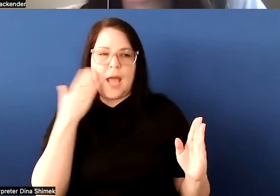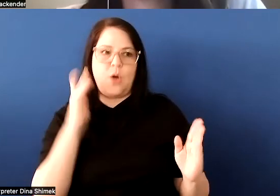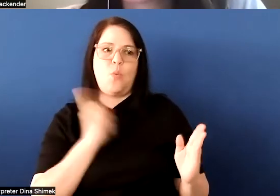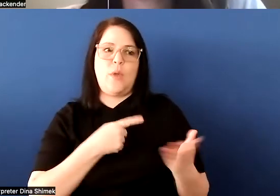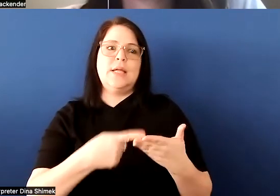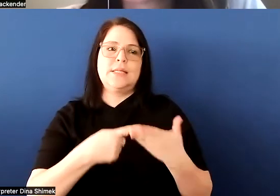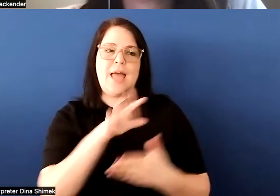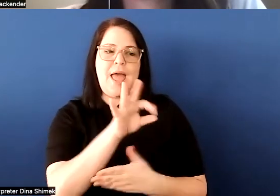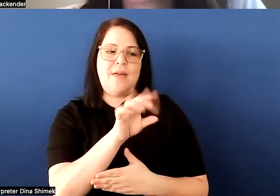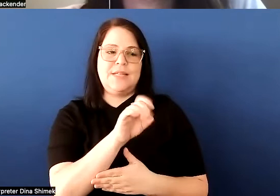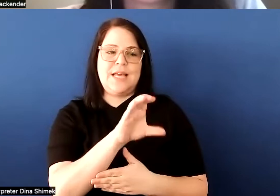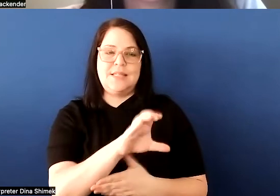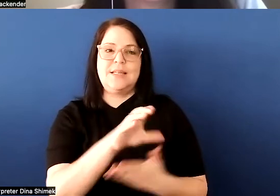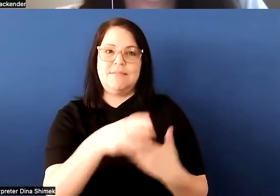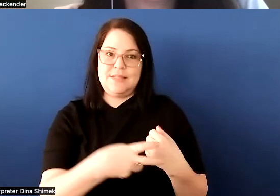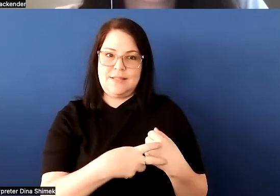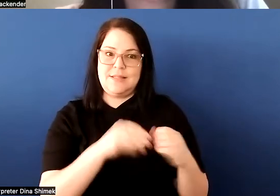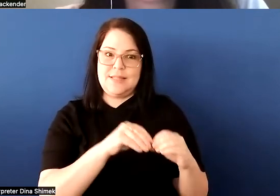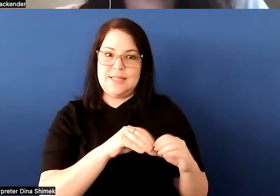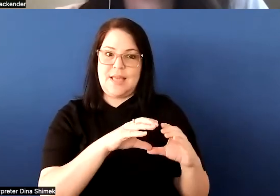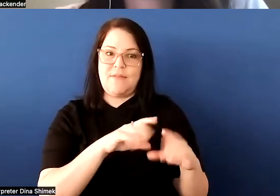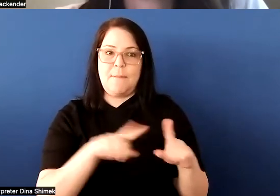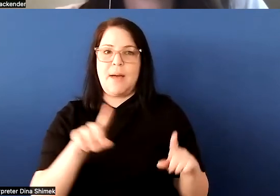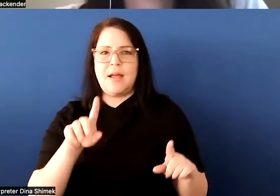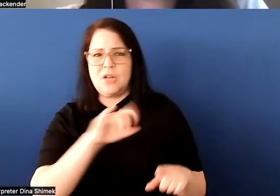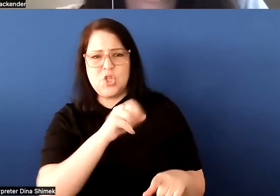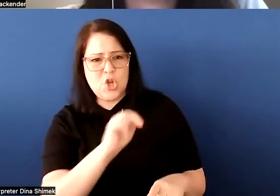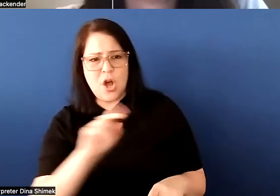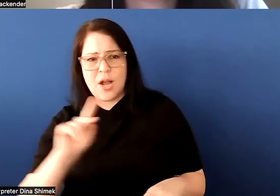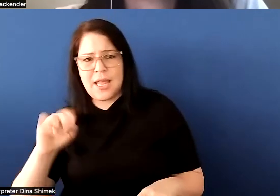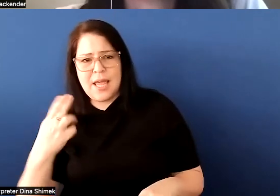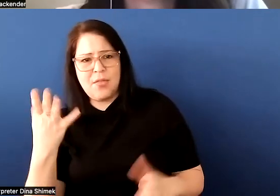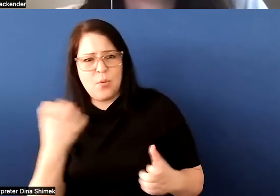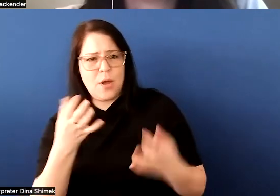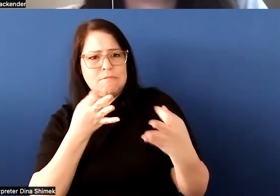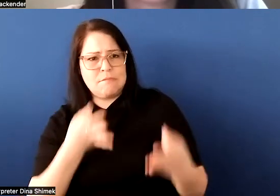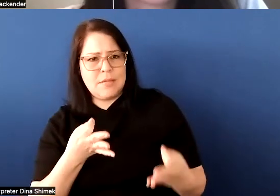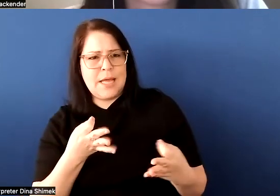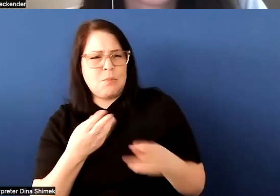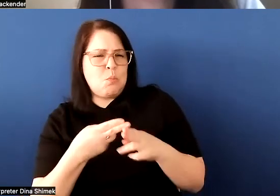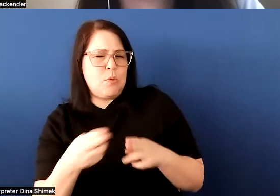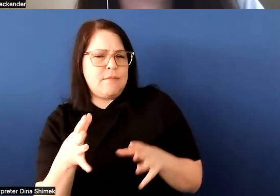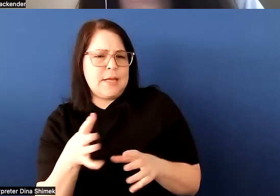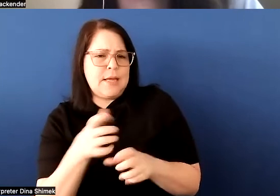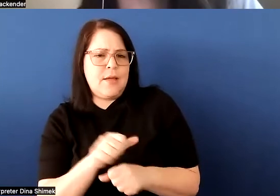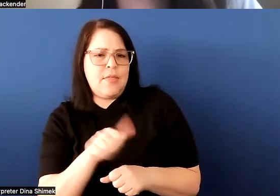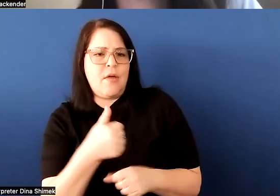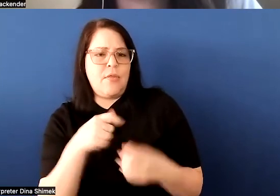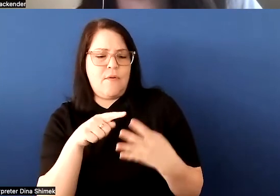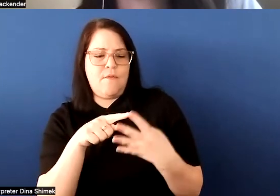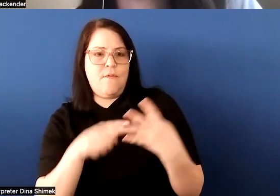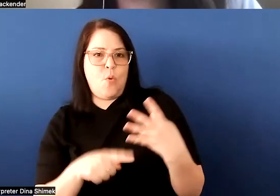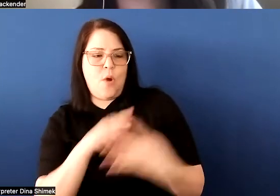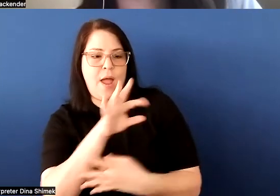about the FDIC savings fund, but John, Keith, do you guys want to just kind of give a brief rundown of what the other 4 are in addition